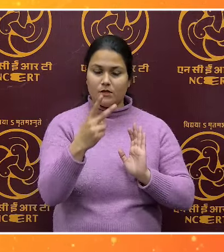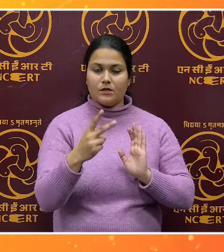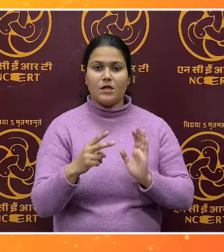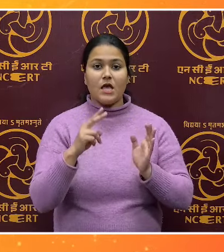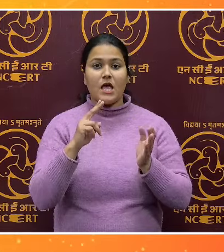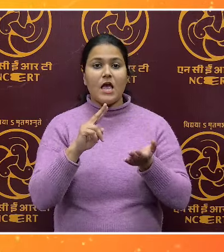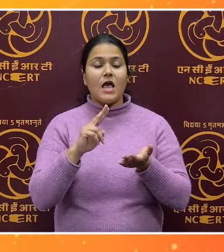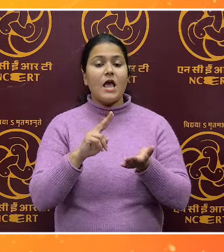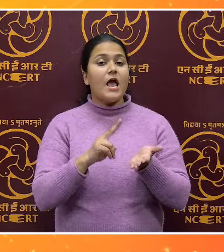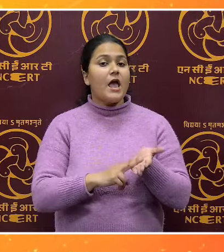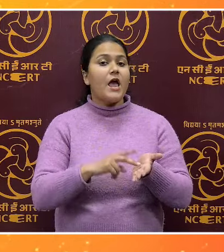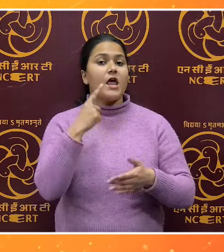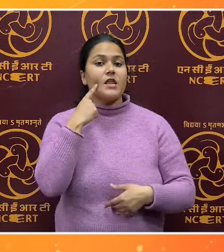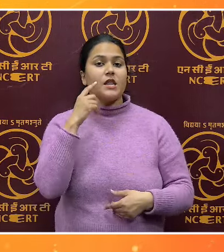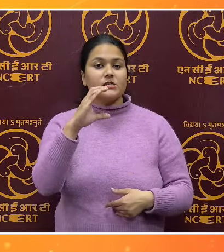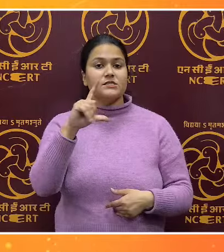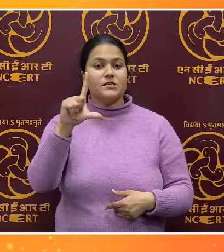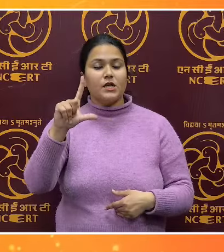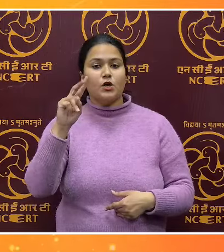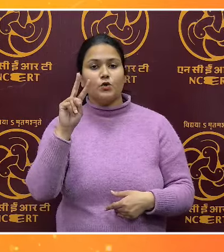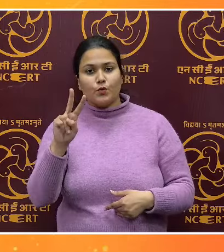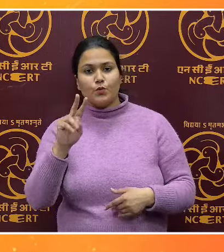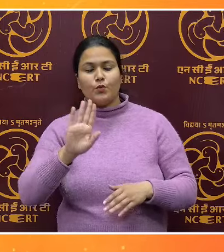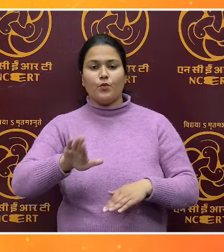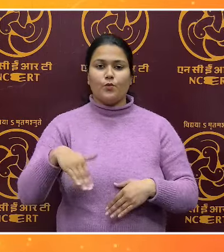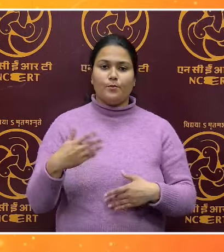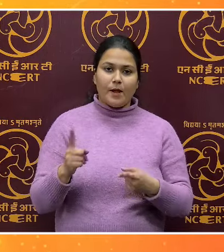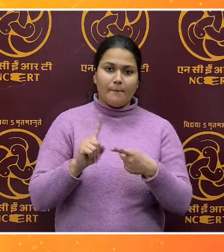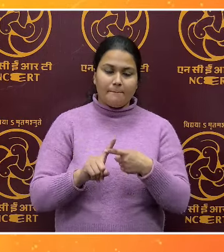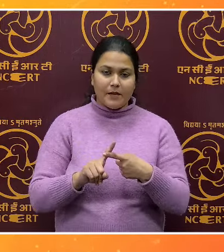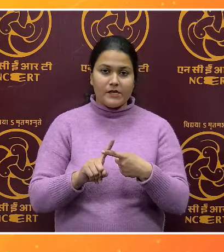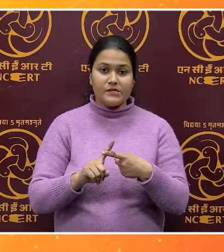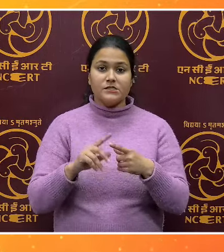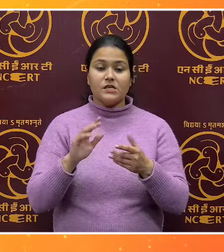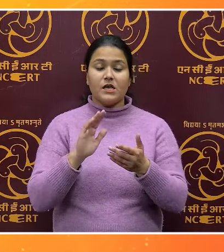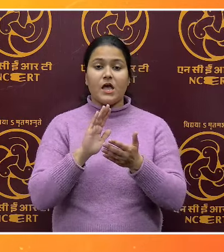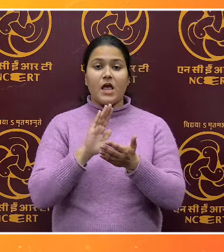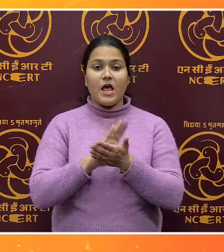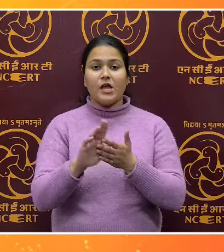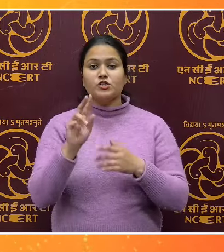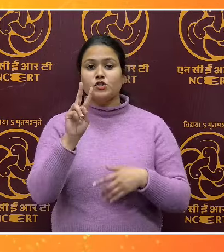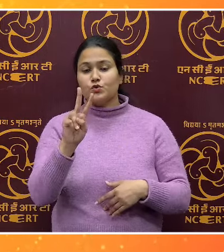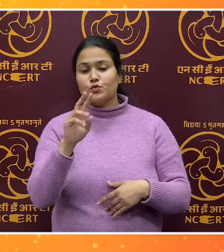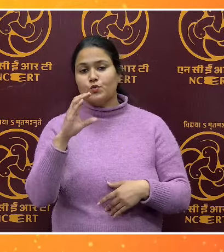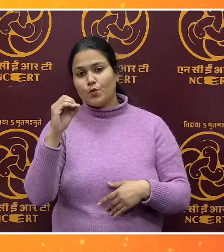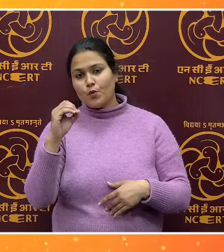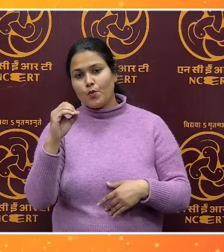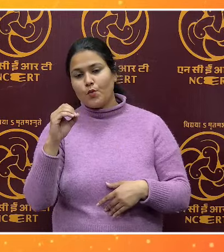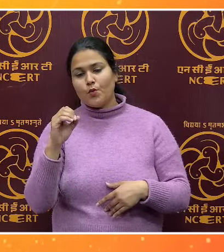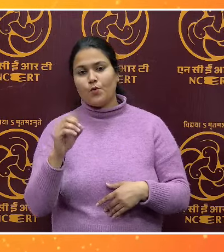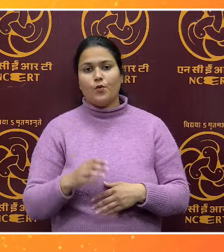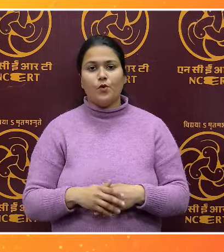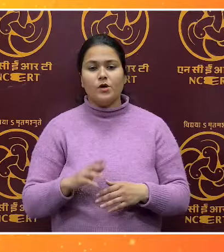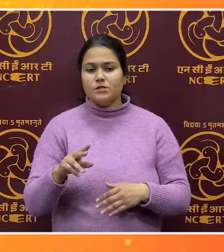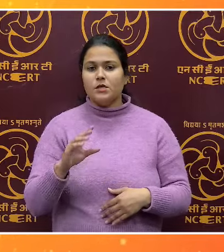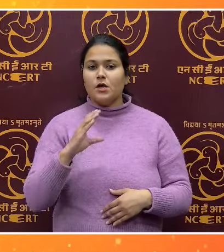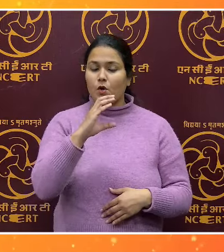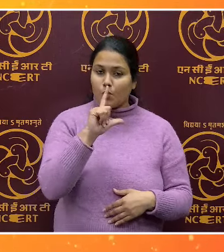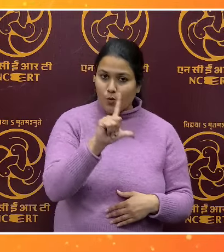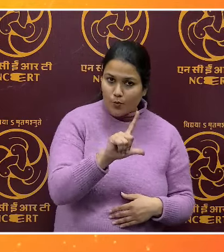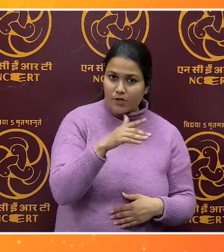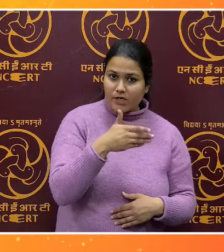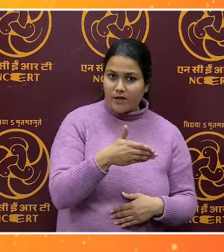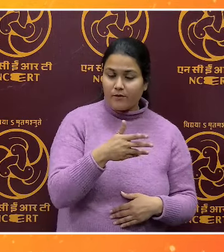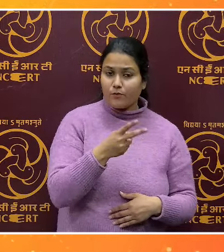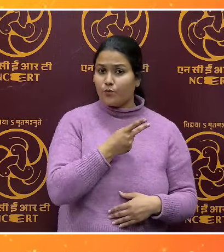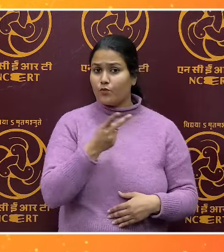NiCl2, H2O whole 4, here is chlorine atom and water molecule.